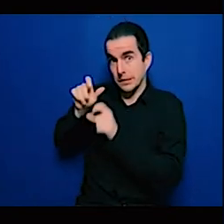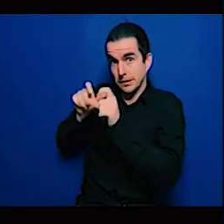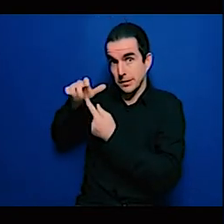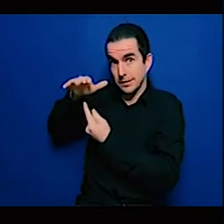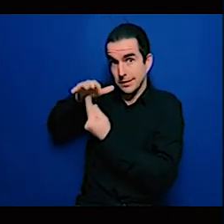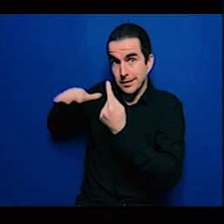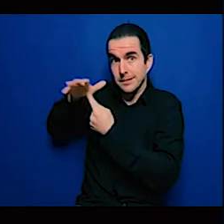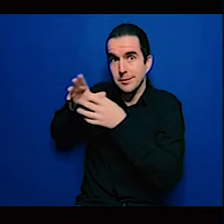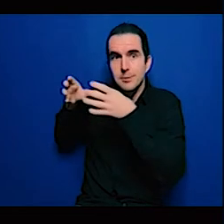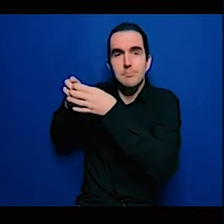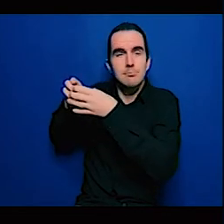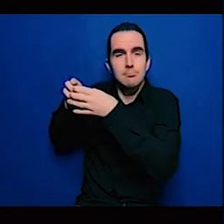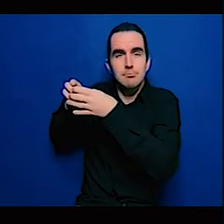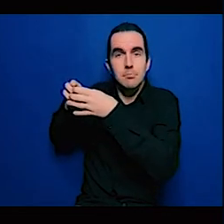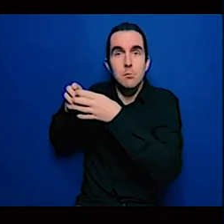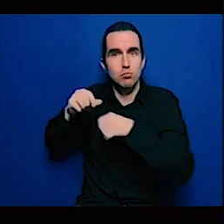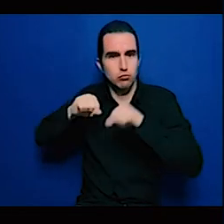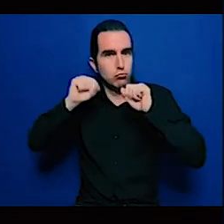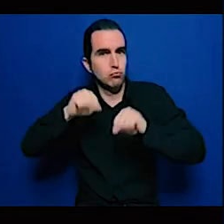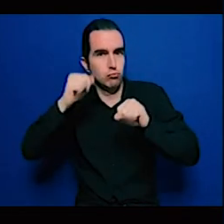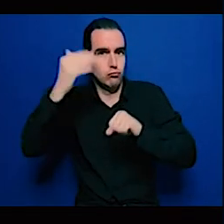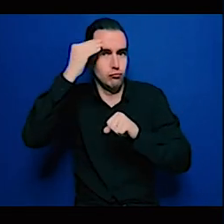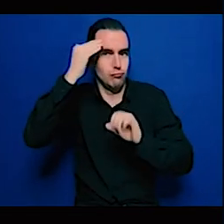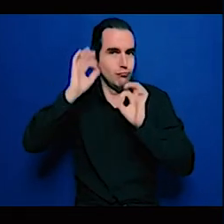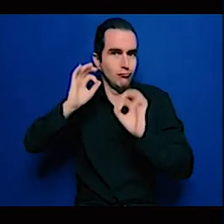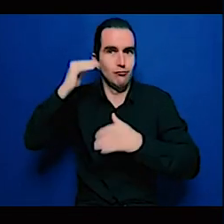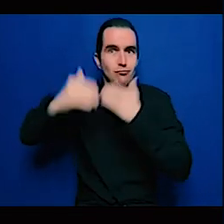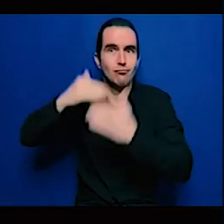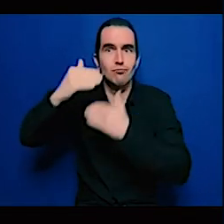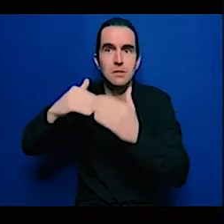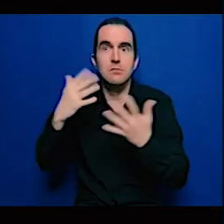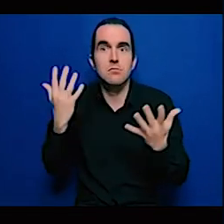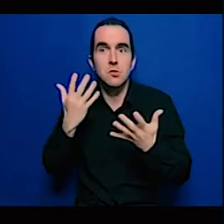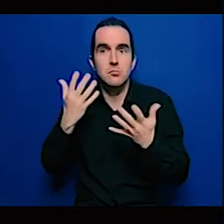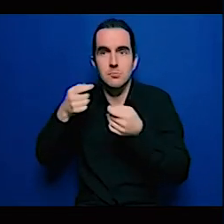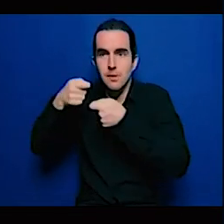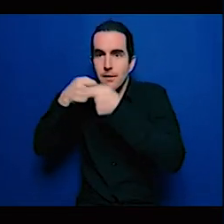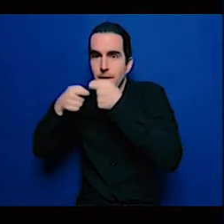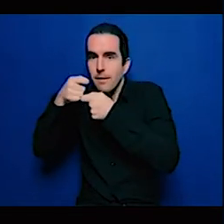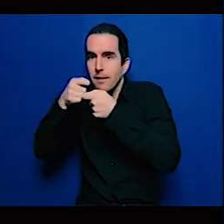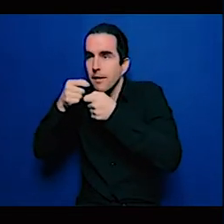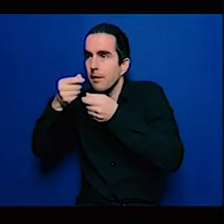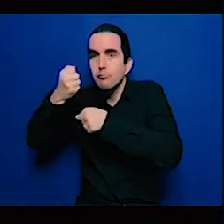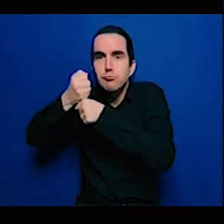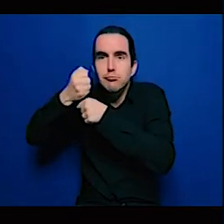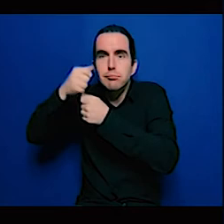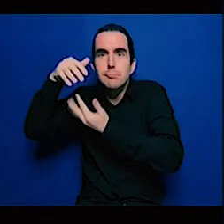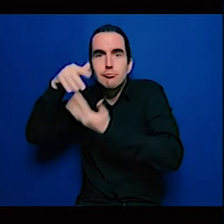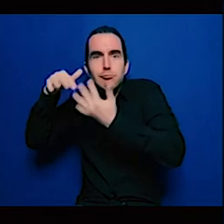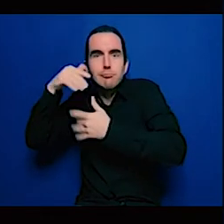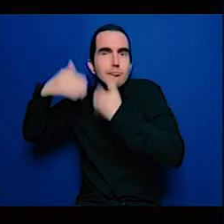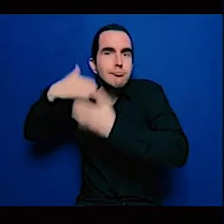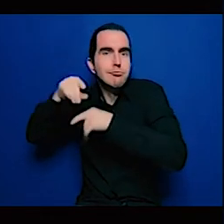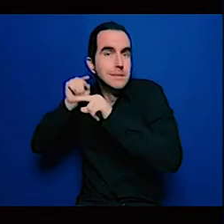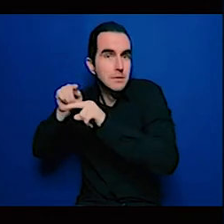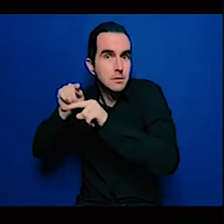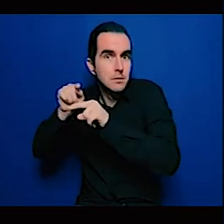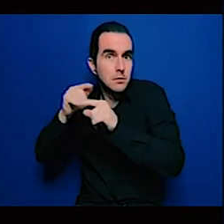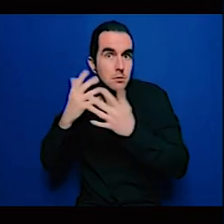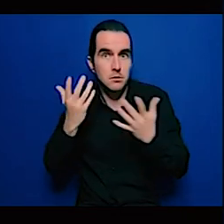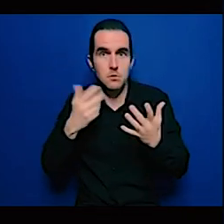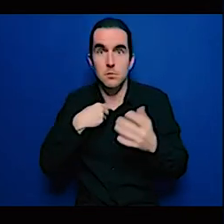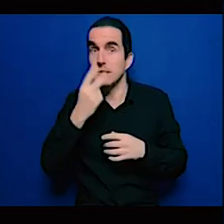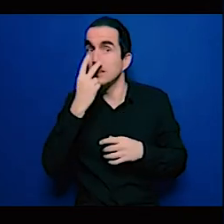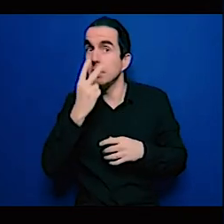to this right so for and that's also the starting point that we on the private sector